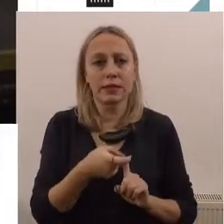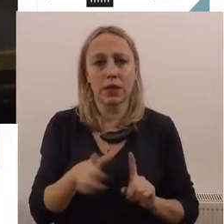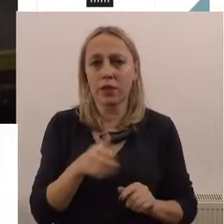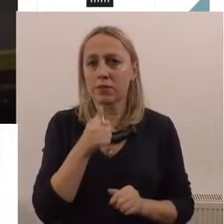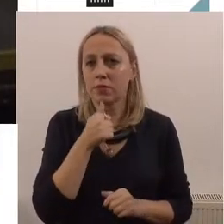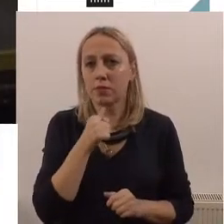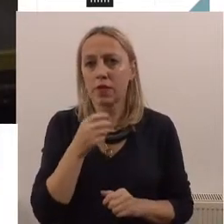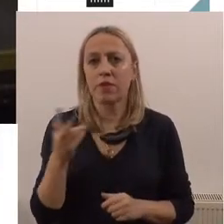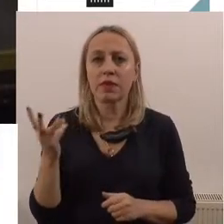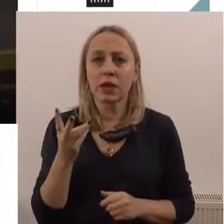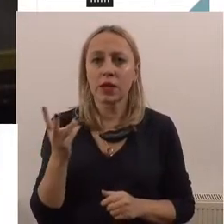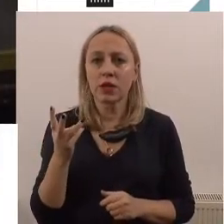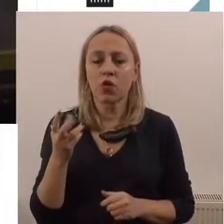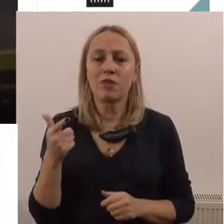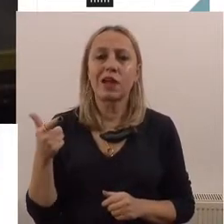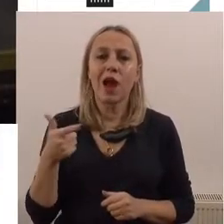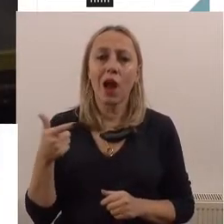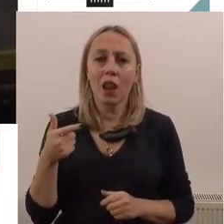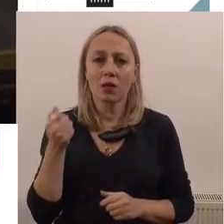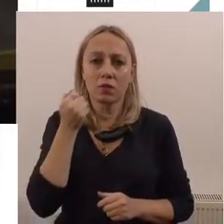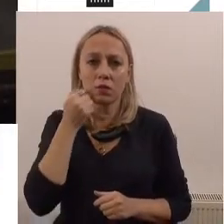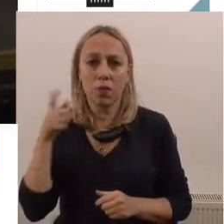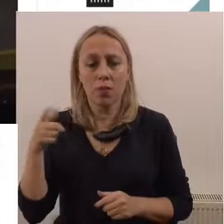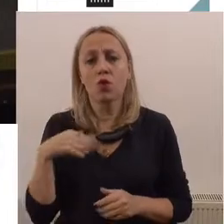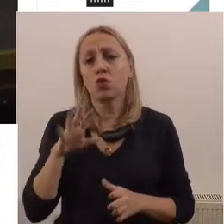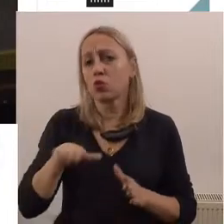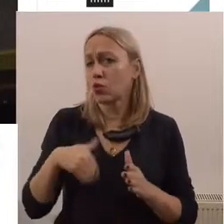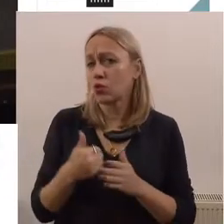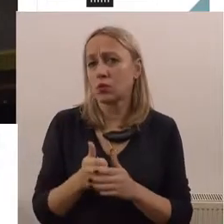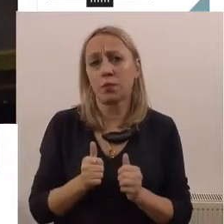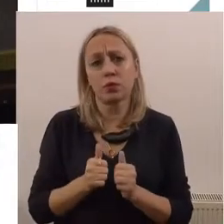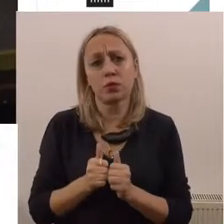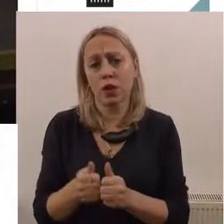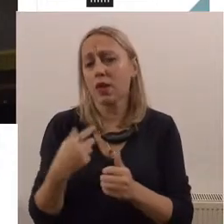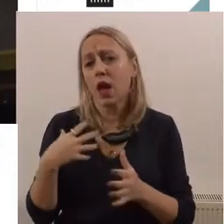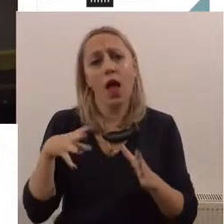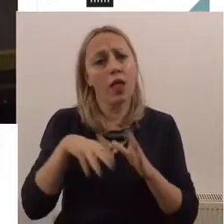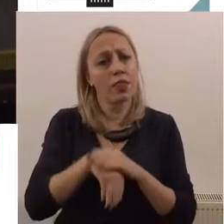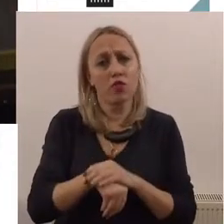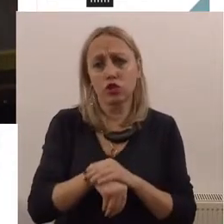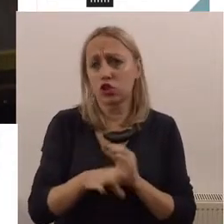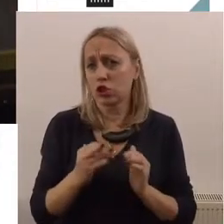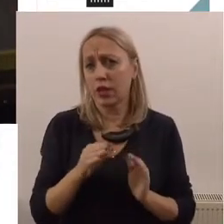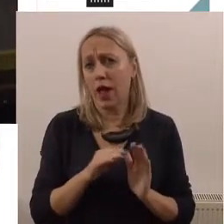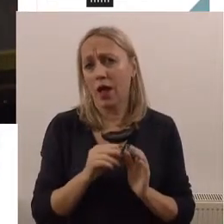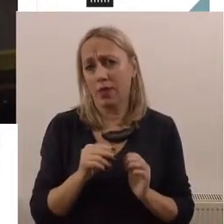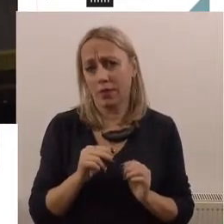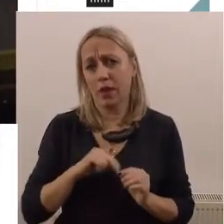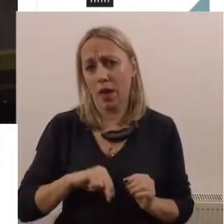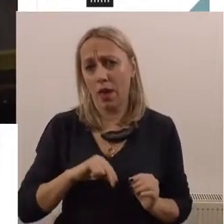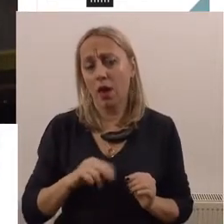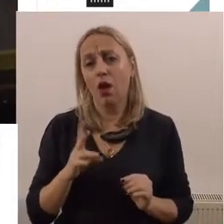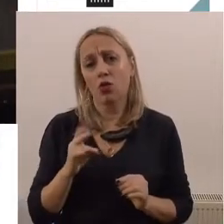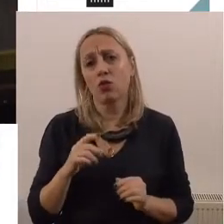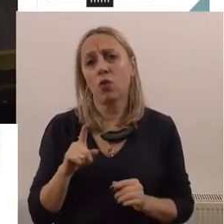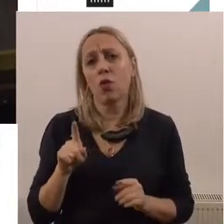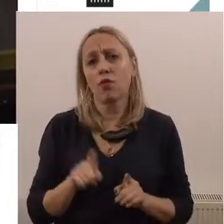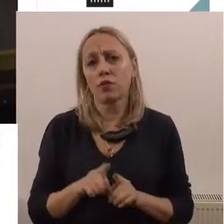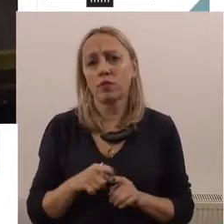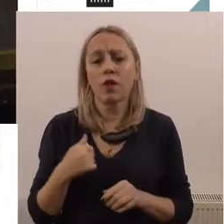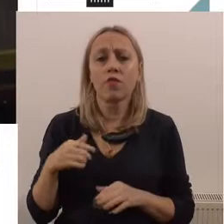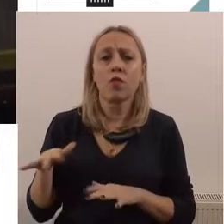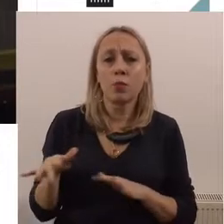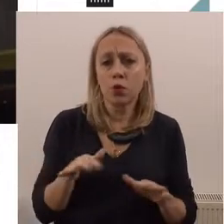invited me to be an invited expert in the Tretyakov Gallery. I'm not a